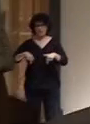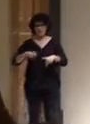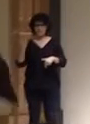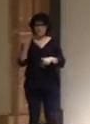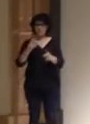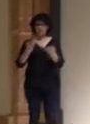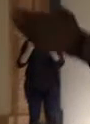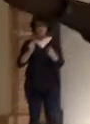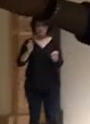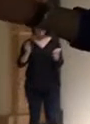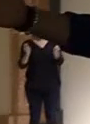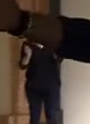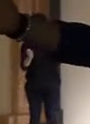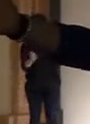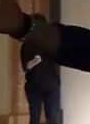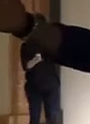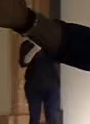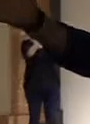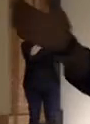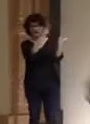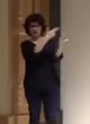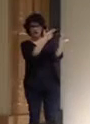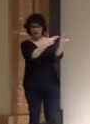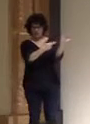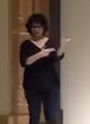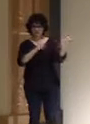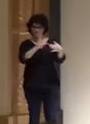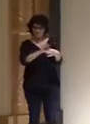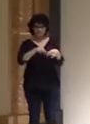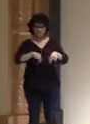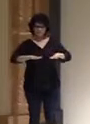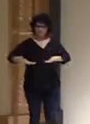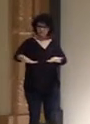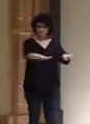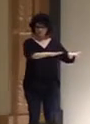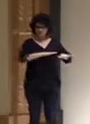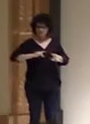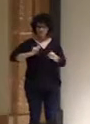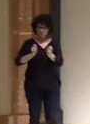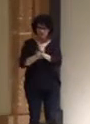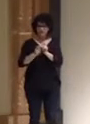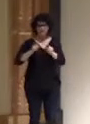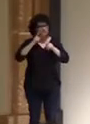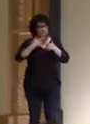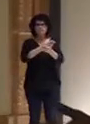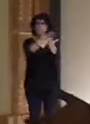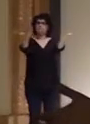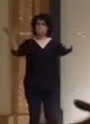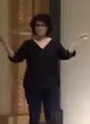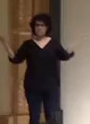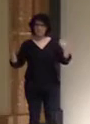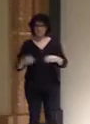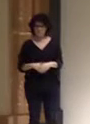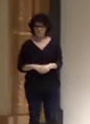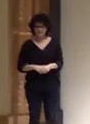transforming centers of creation, dissemination, and decision-making? IETM Porto is a rare opportunity